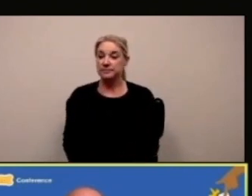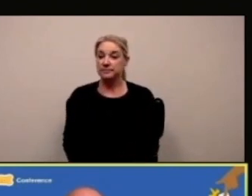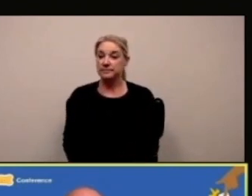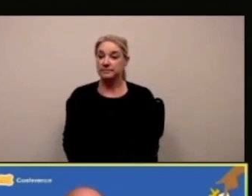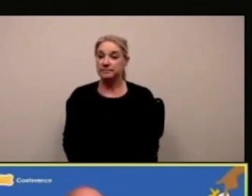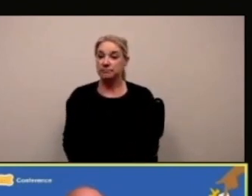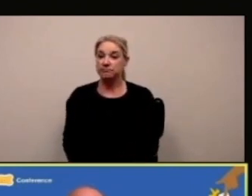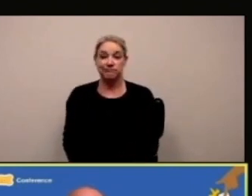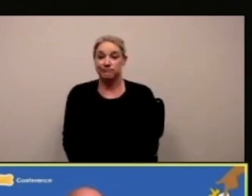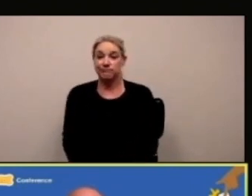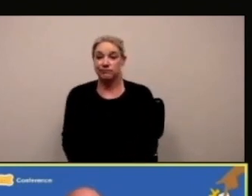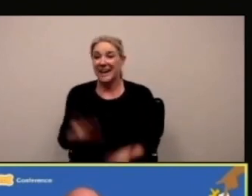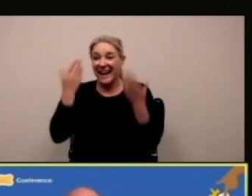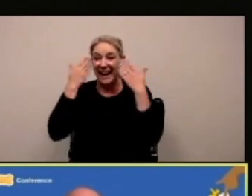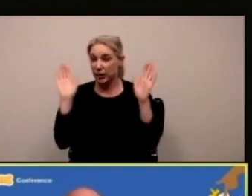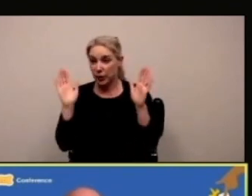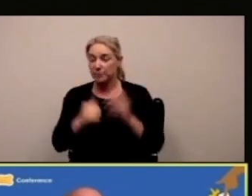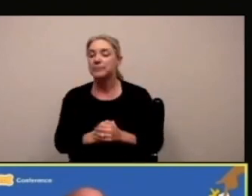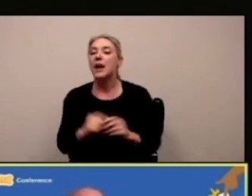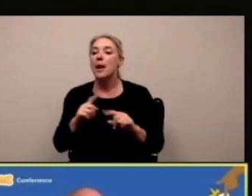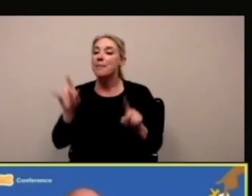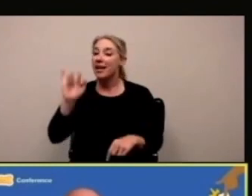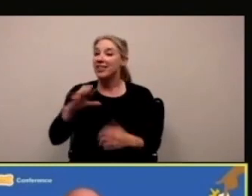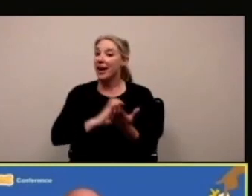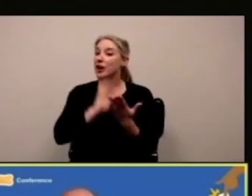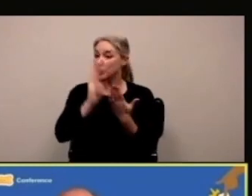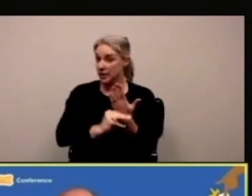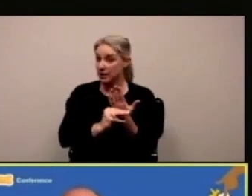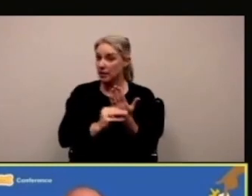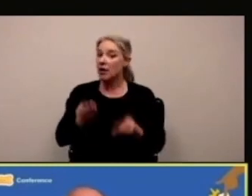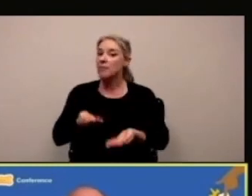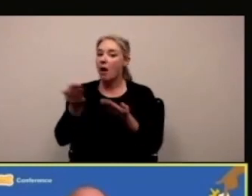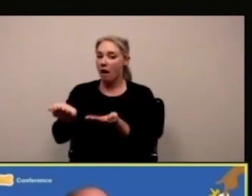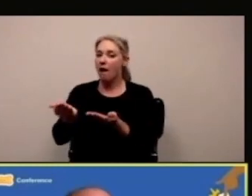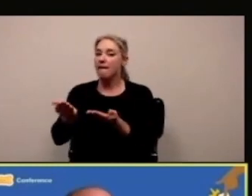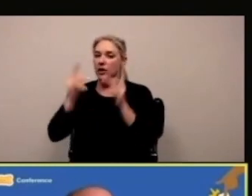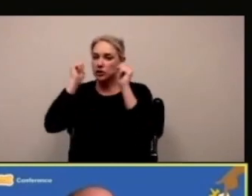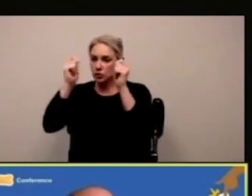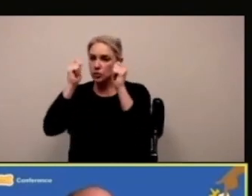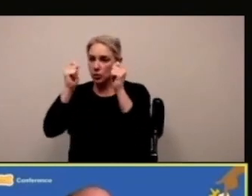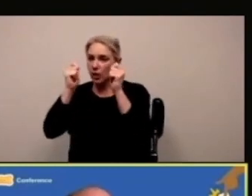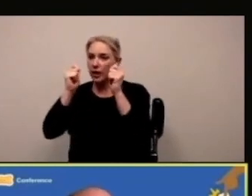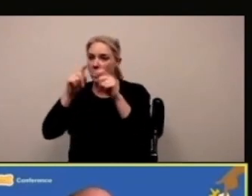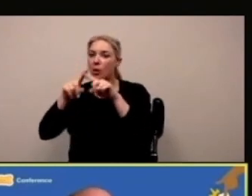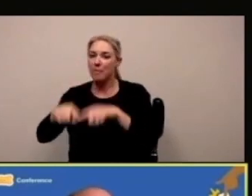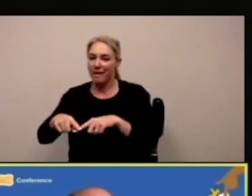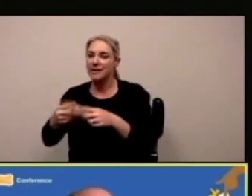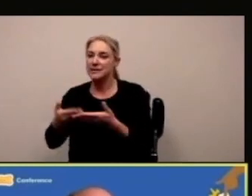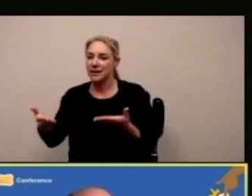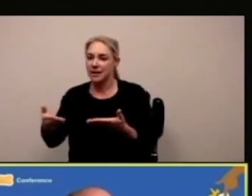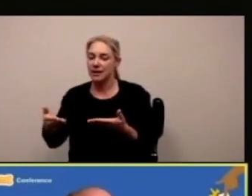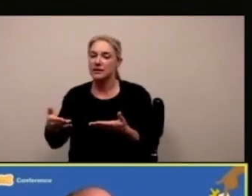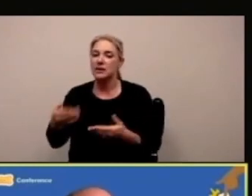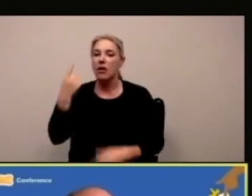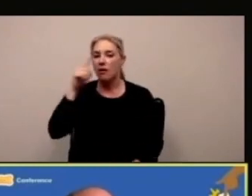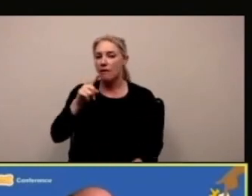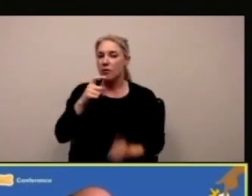I'm not sure, but again, that curriculum offers some of these like tutorial-based things that we can do in Scratch Junior. So